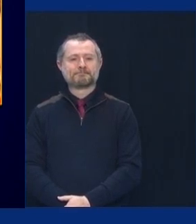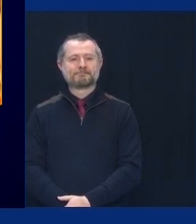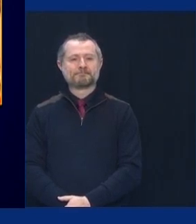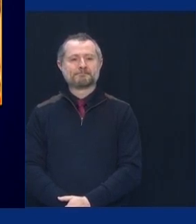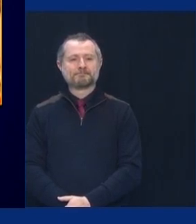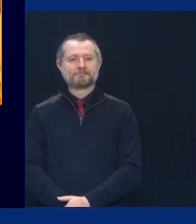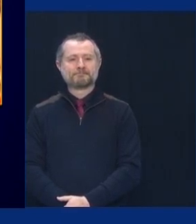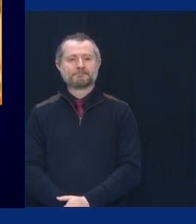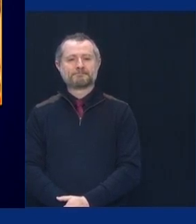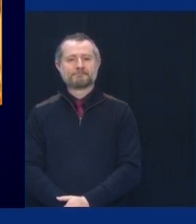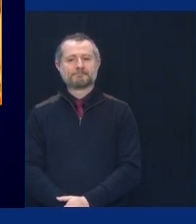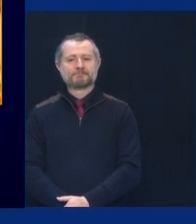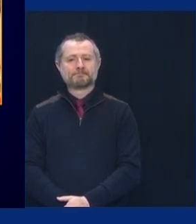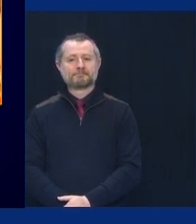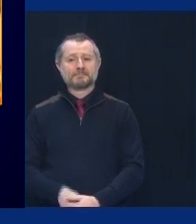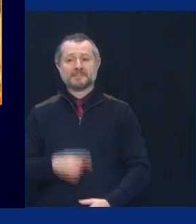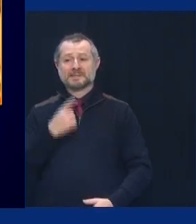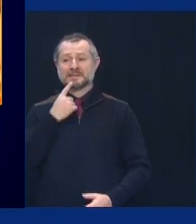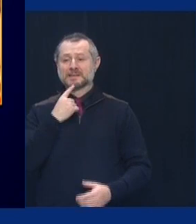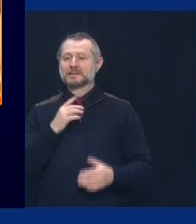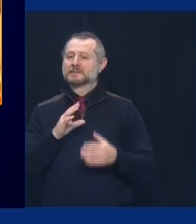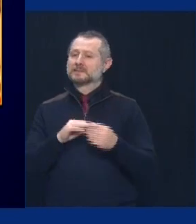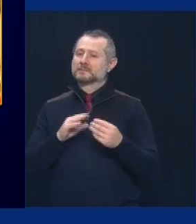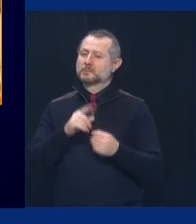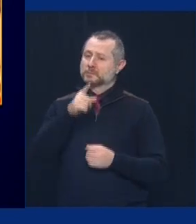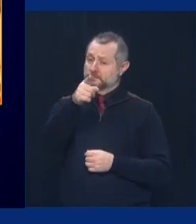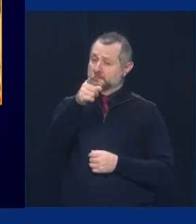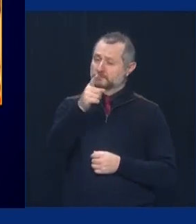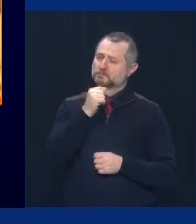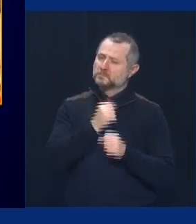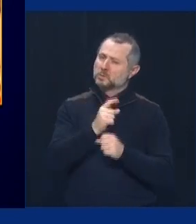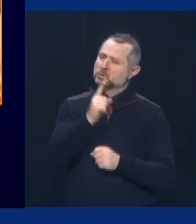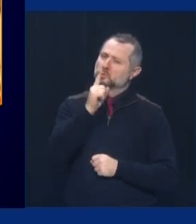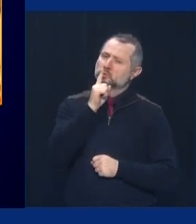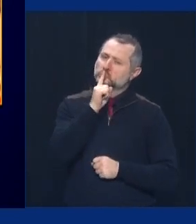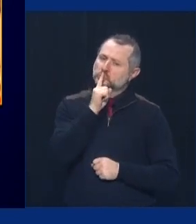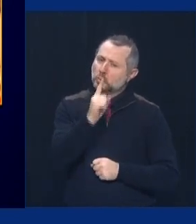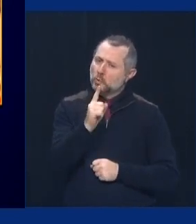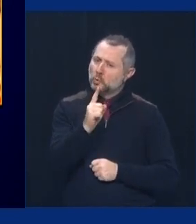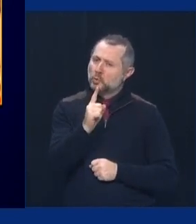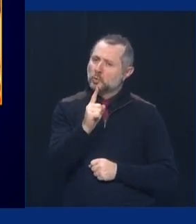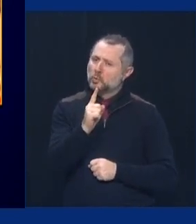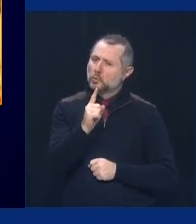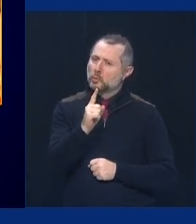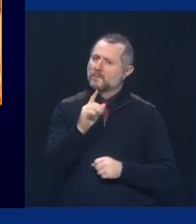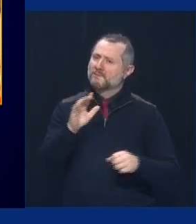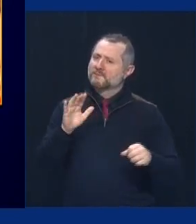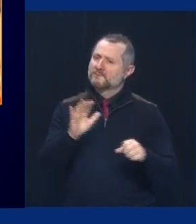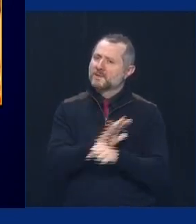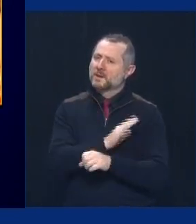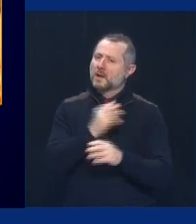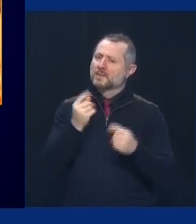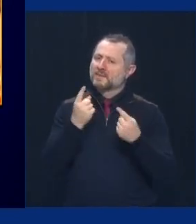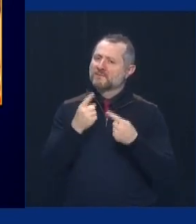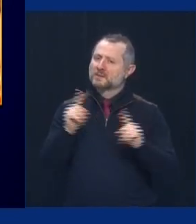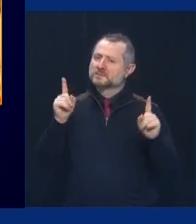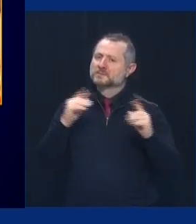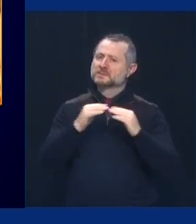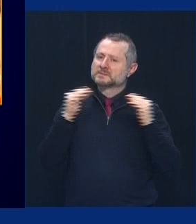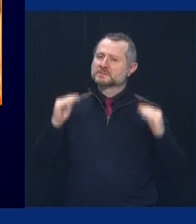as has been said, we need to make sure that there is full and effective funding for the distribution